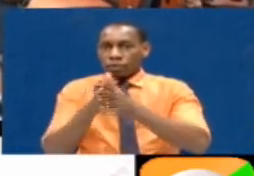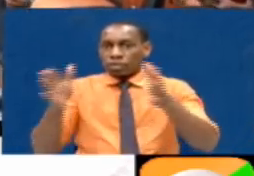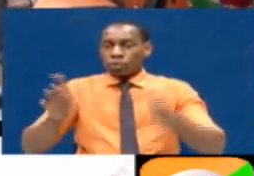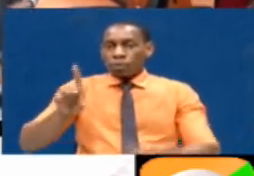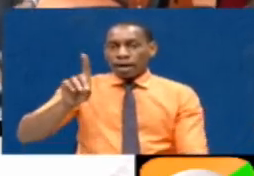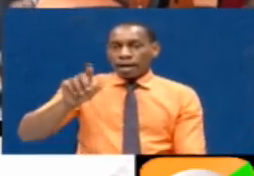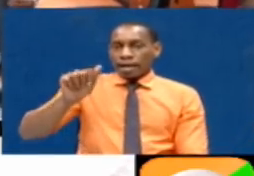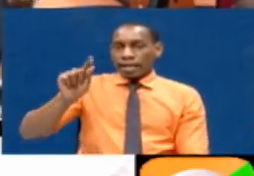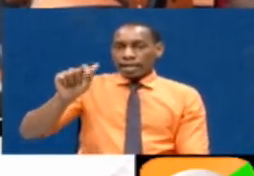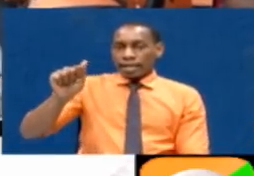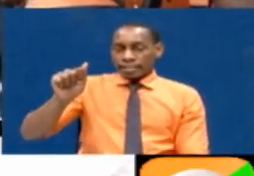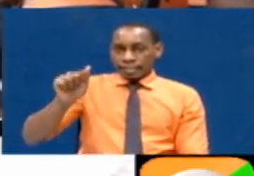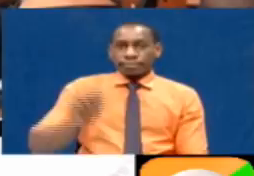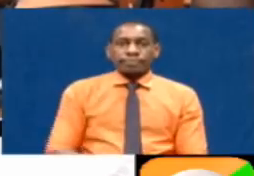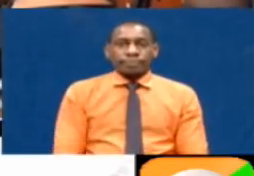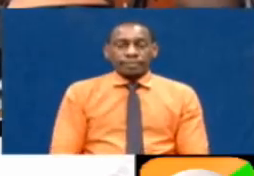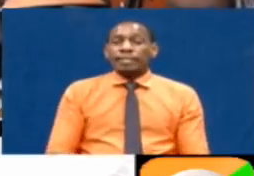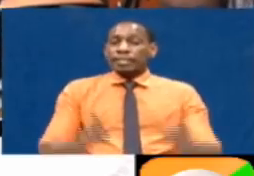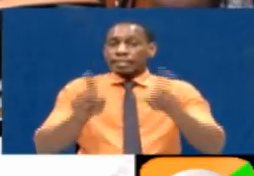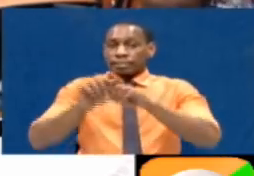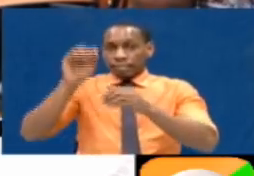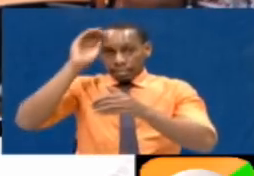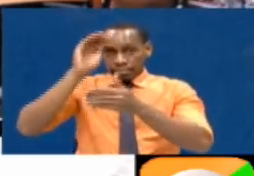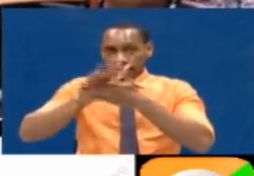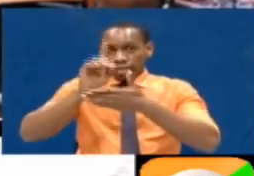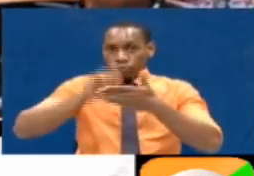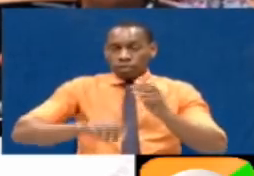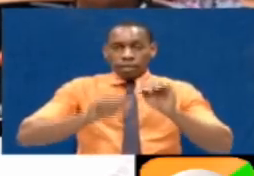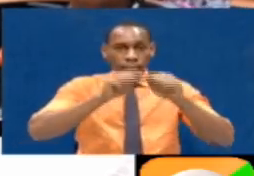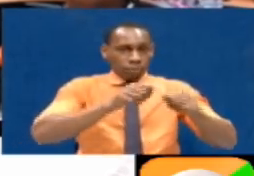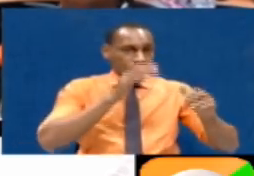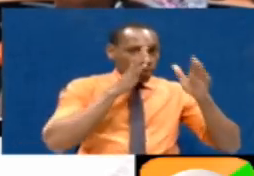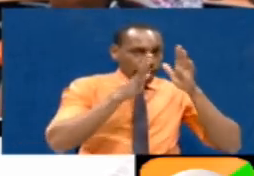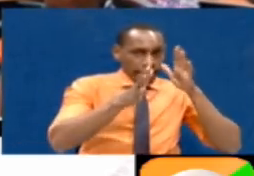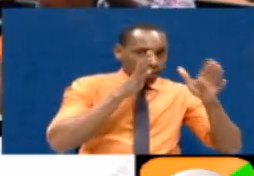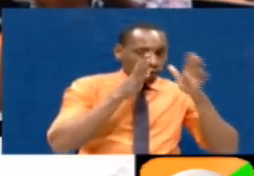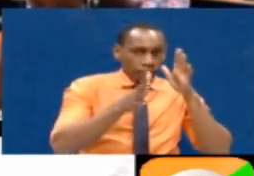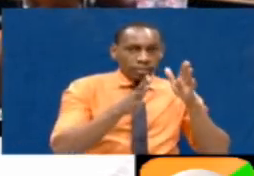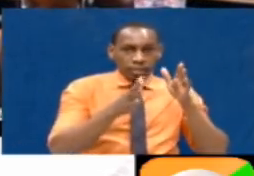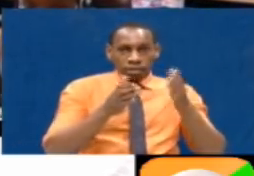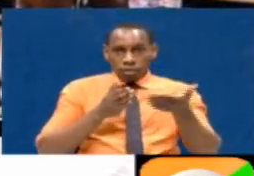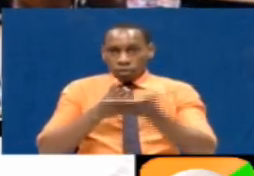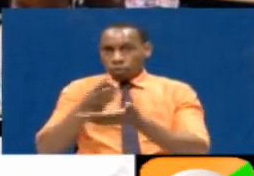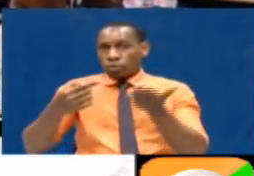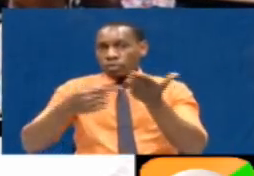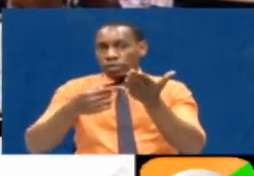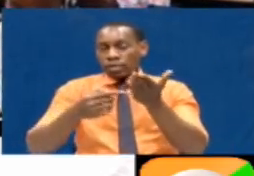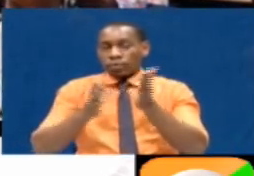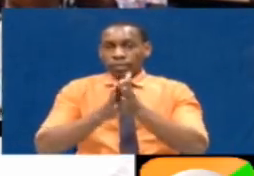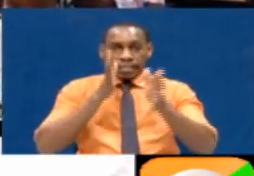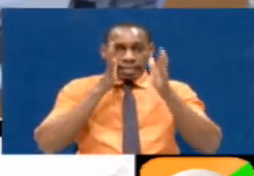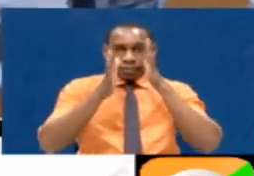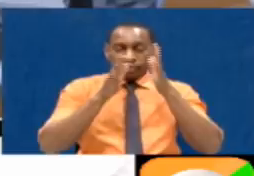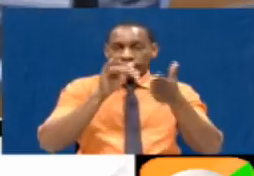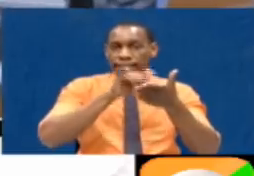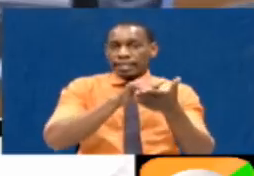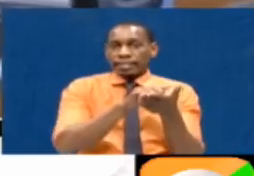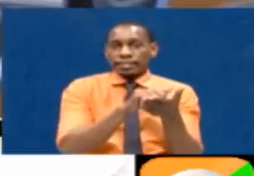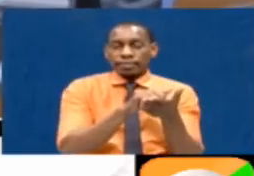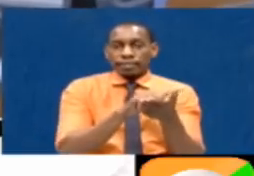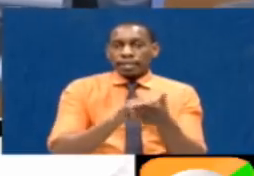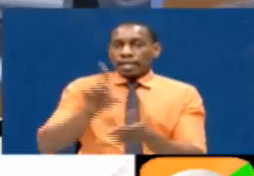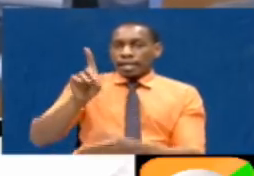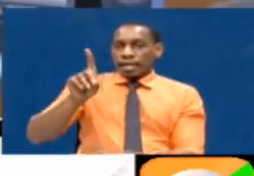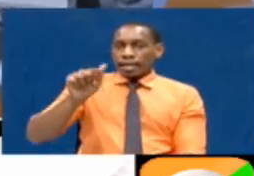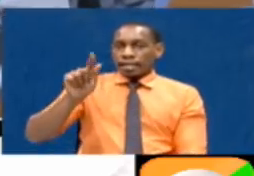data. And I believe that we can innovate through technology and our innovation to ensure that